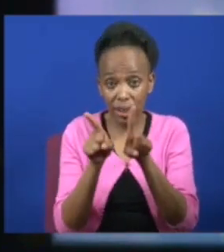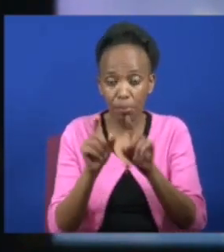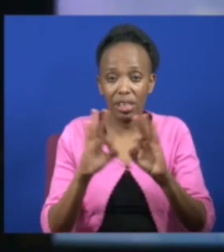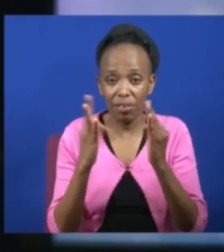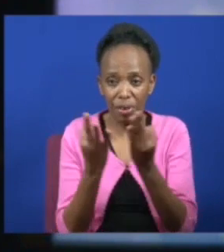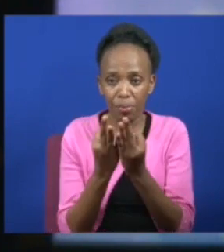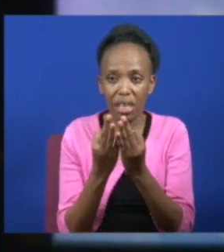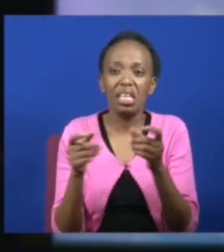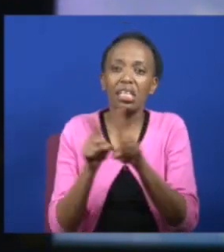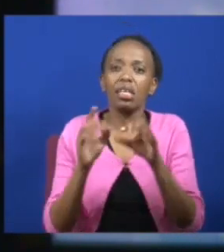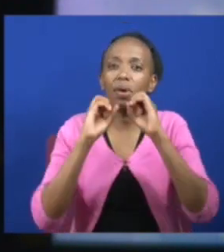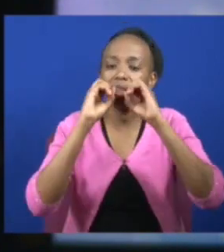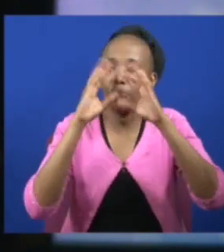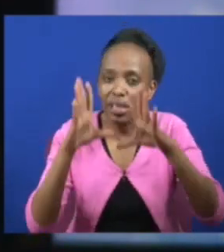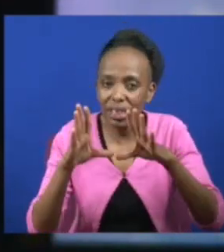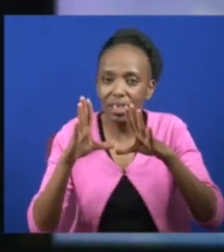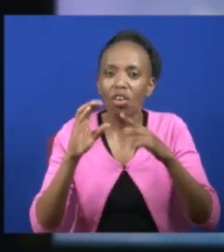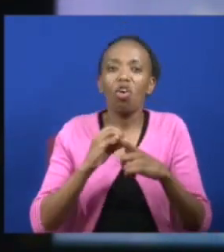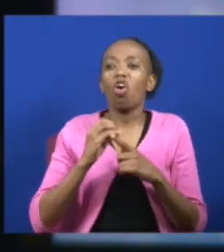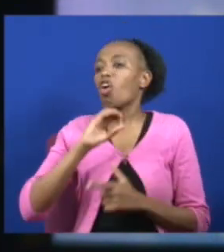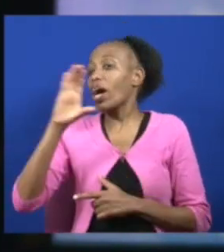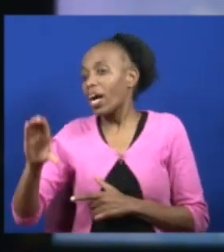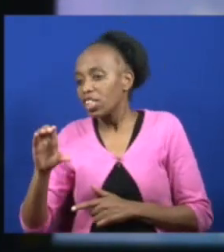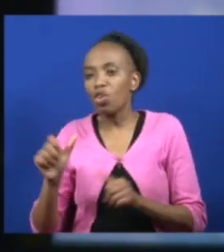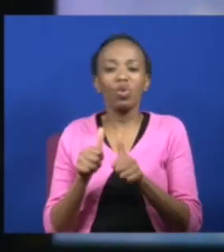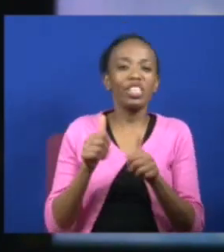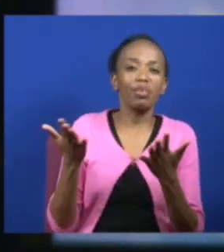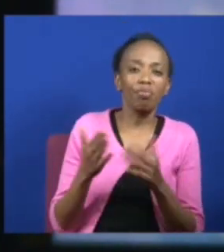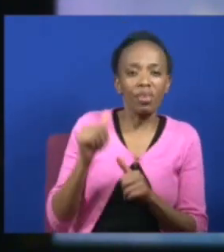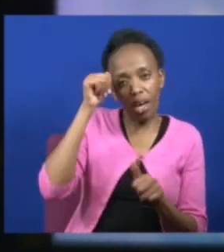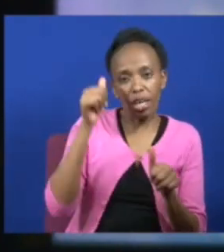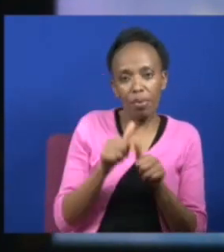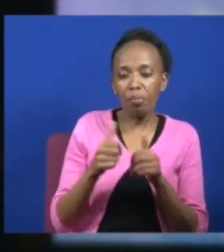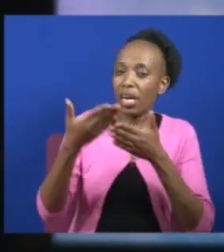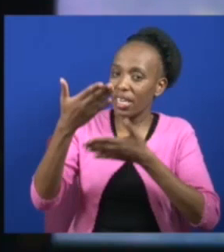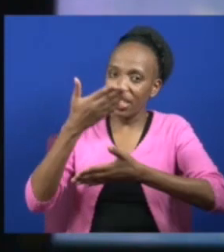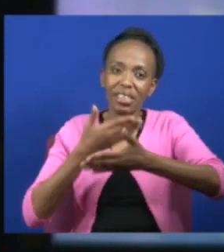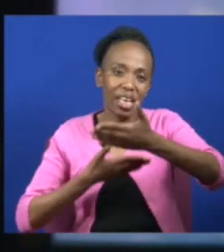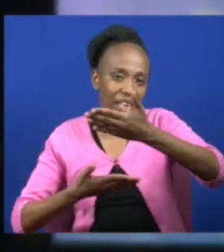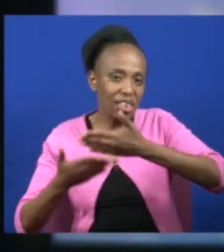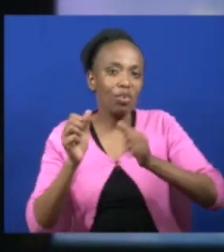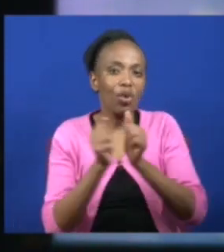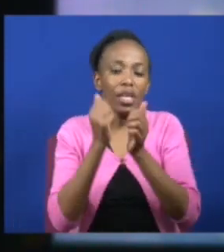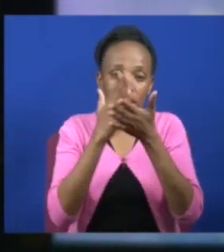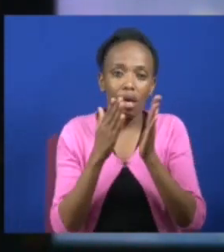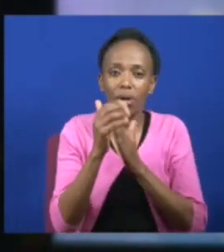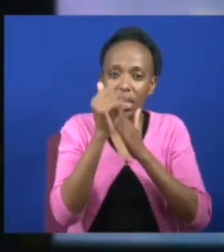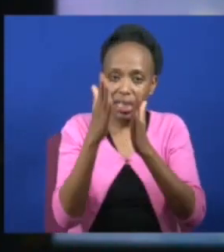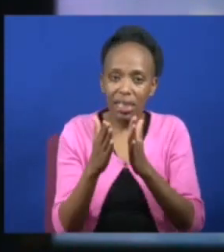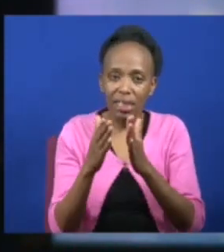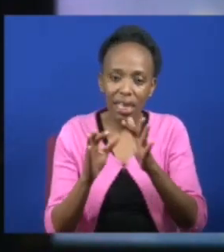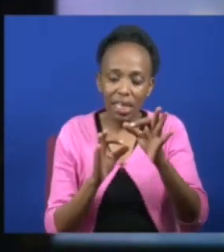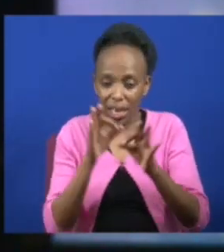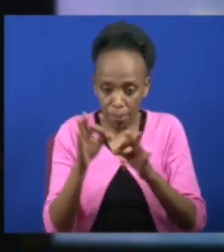families, is it a blessing or is it a curse? I remember interacting with some of our leaders at